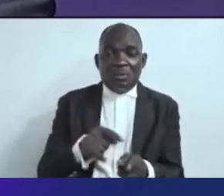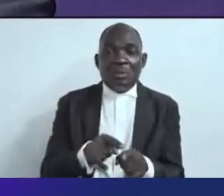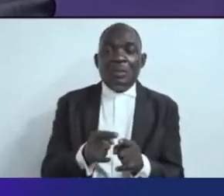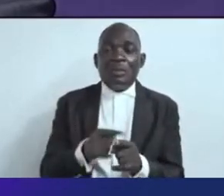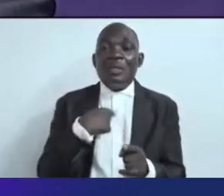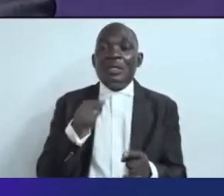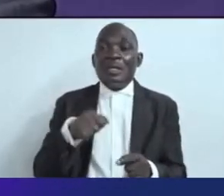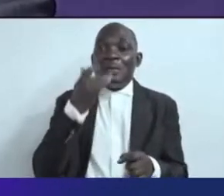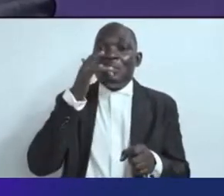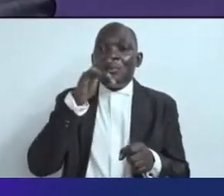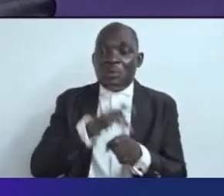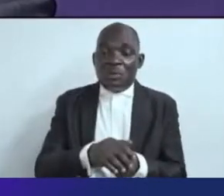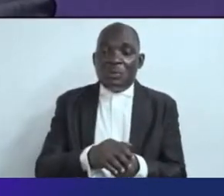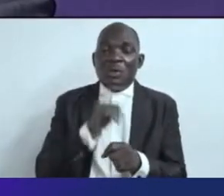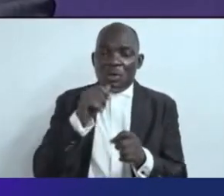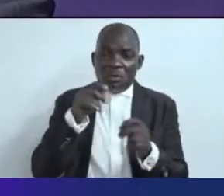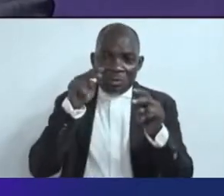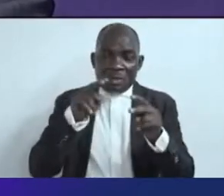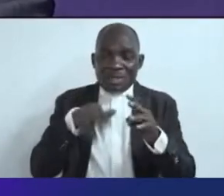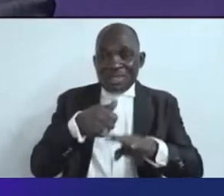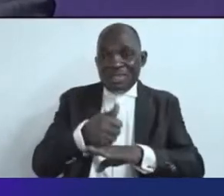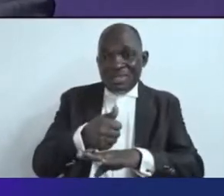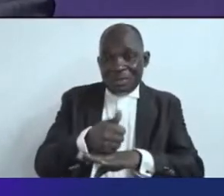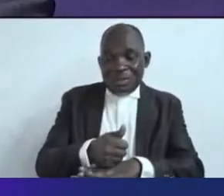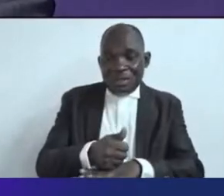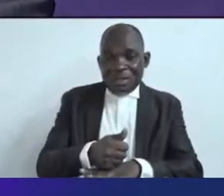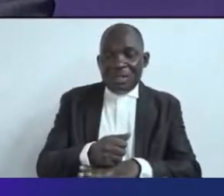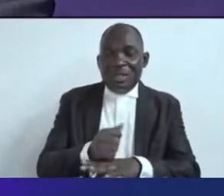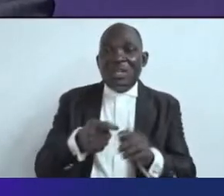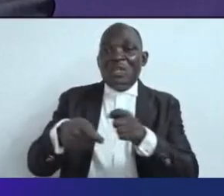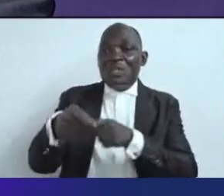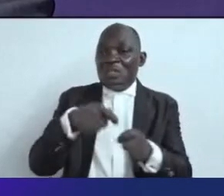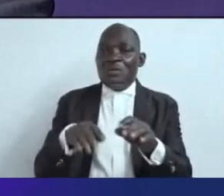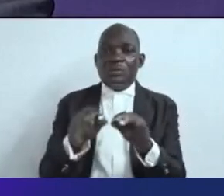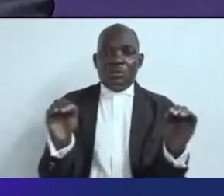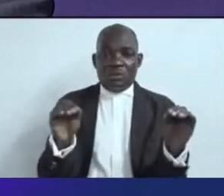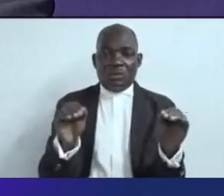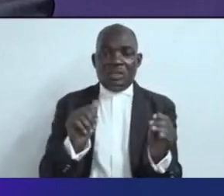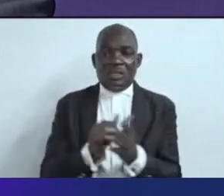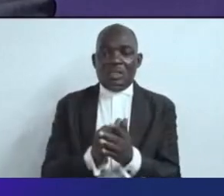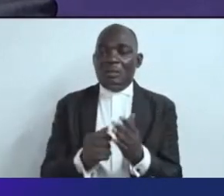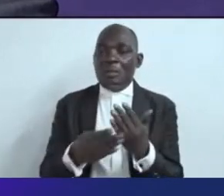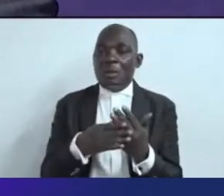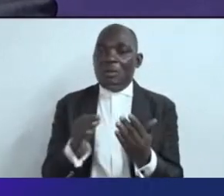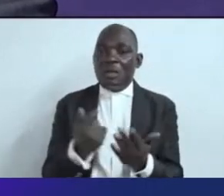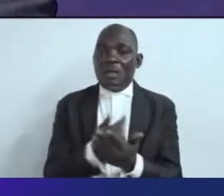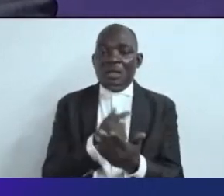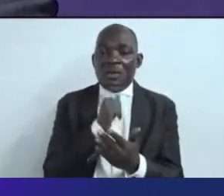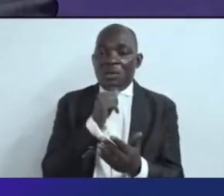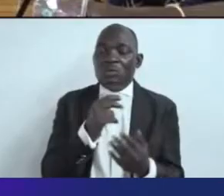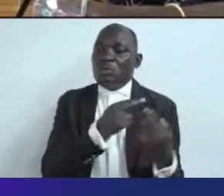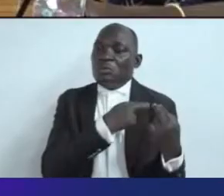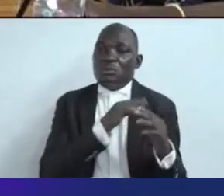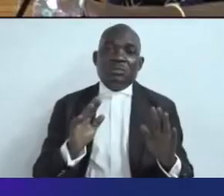can assure you that we are not looking at establishing an exchange. That's not the central bank's function.